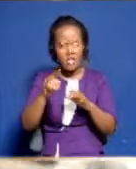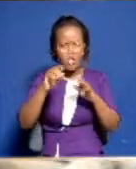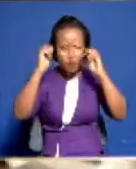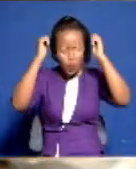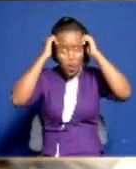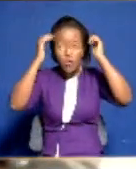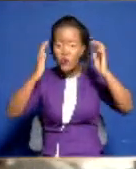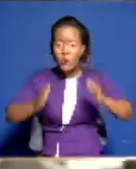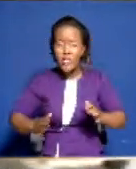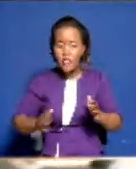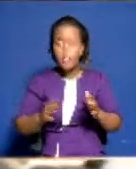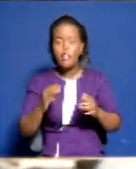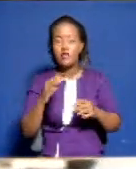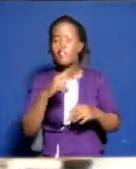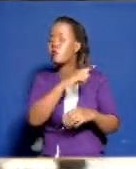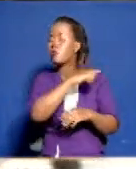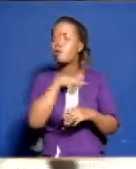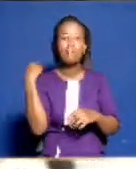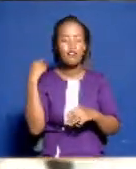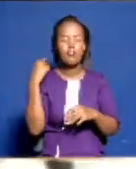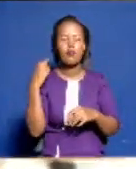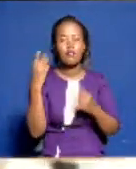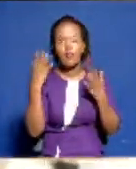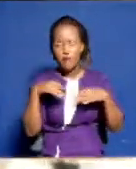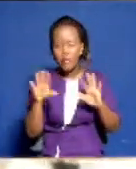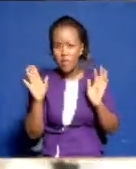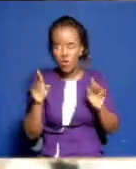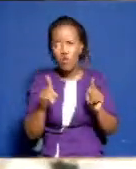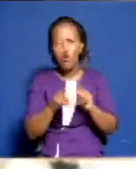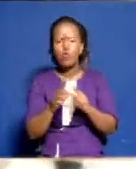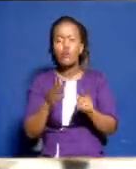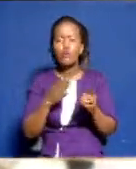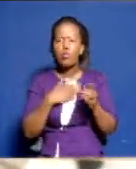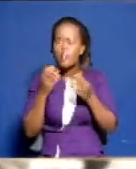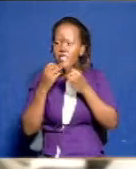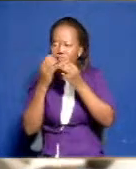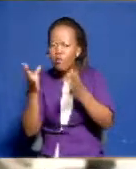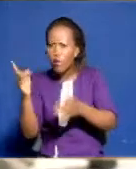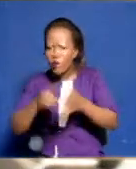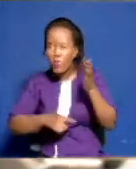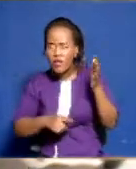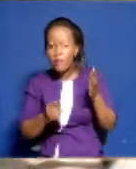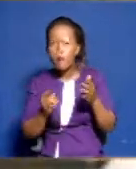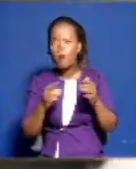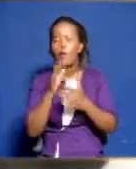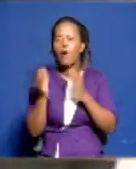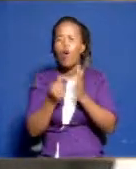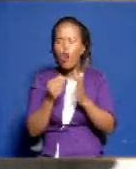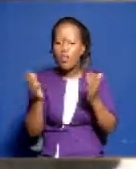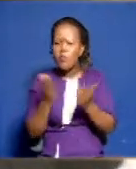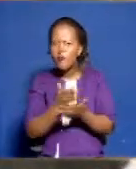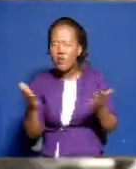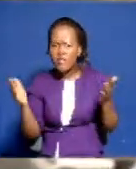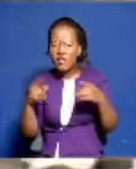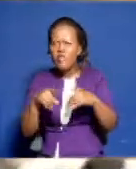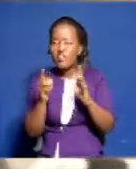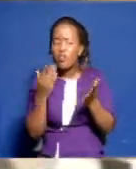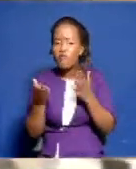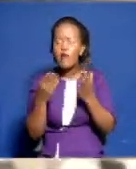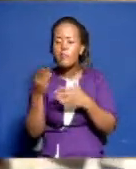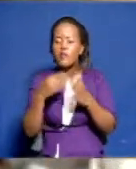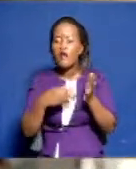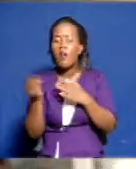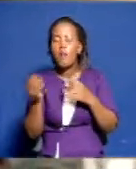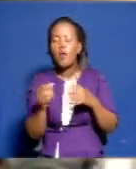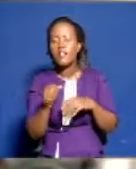own, amekatwa kwa shingo. Na naambiwa in fact kulikuwa na vitu zake hapo, sijui alikuwa amenunua sapa, ilikuwa